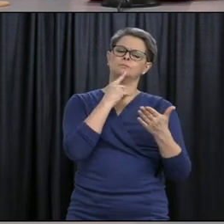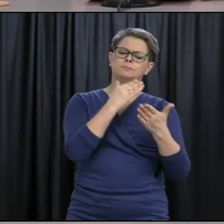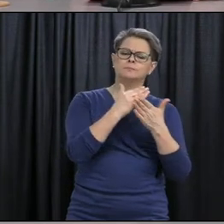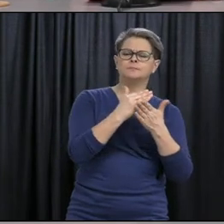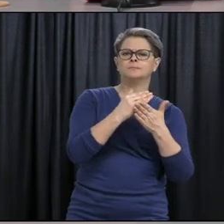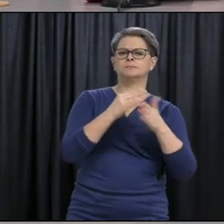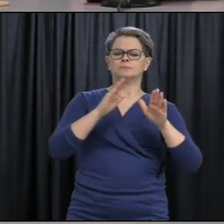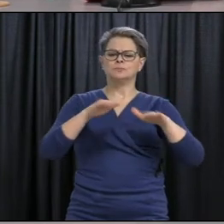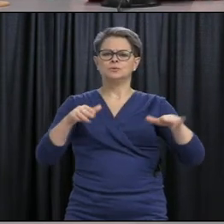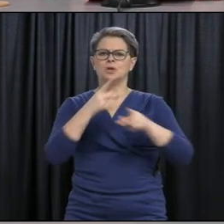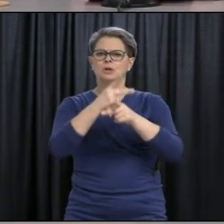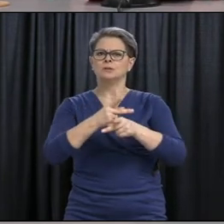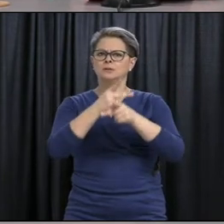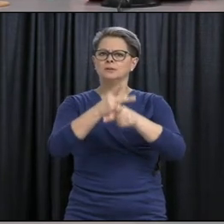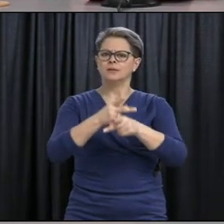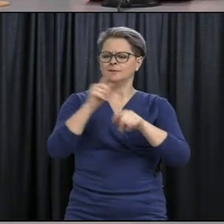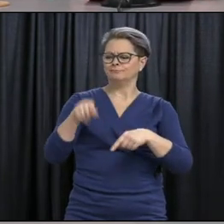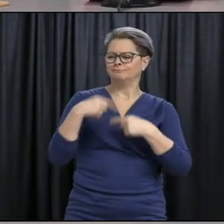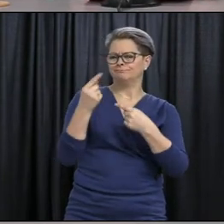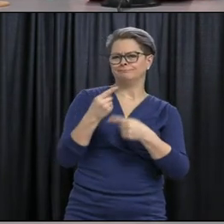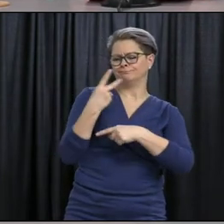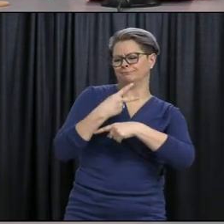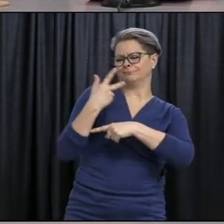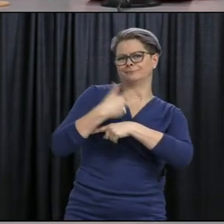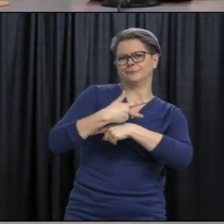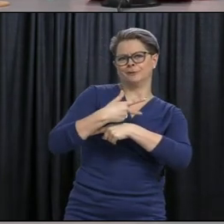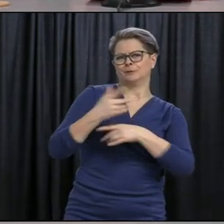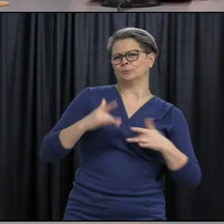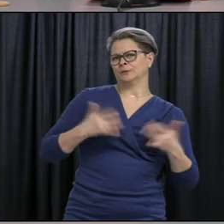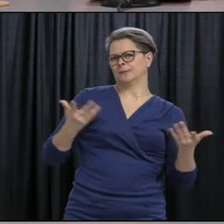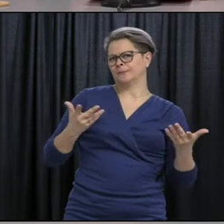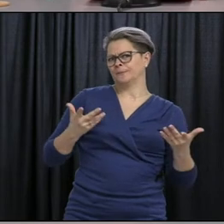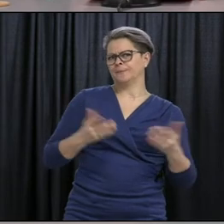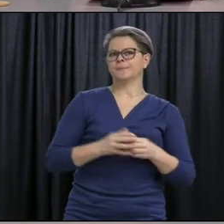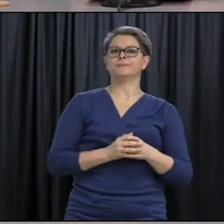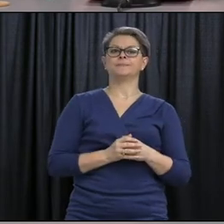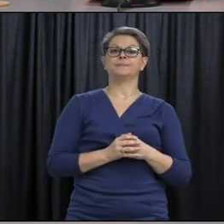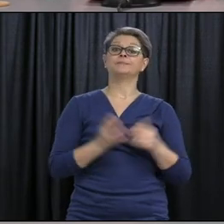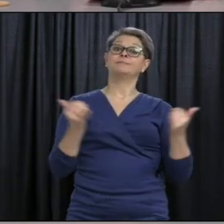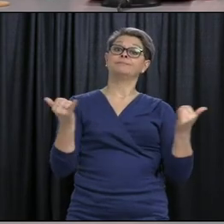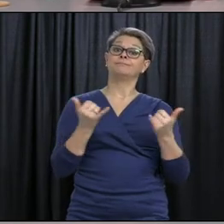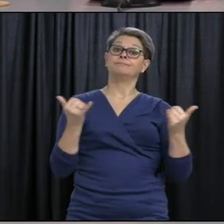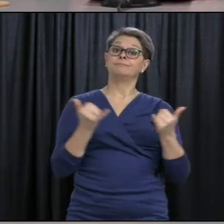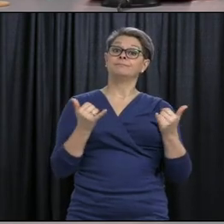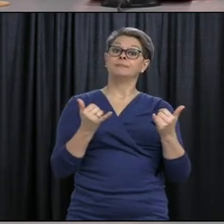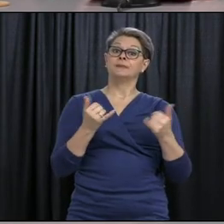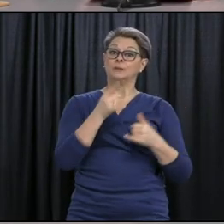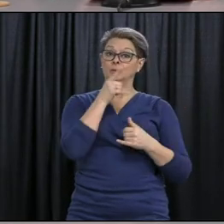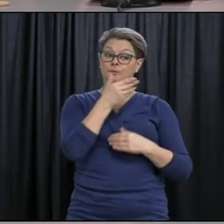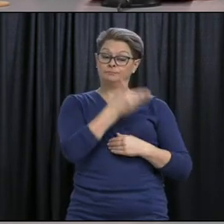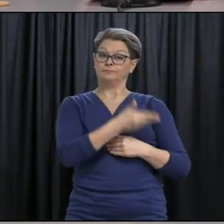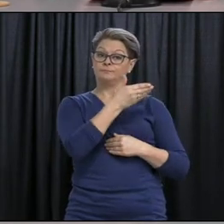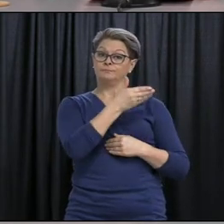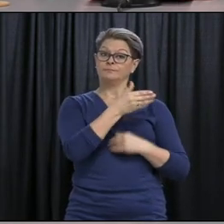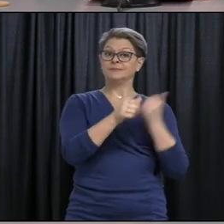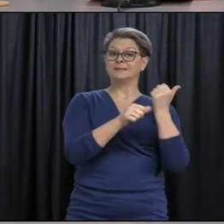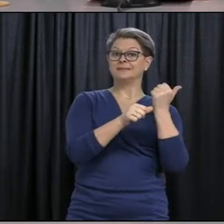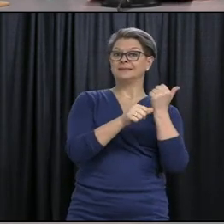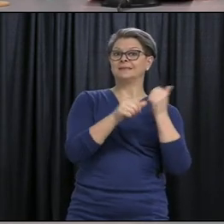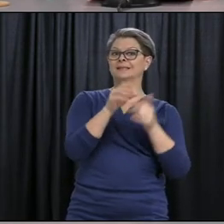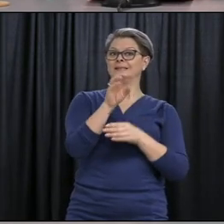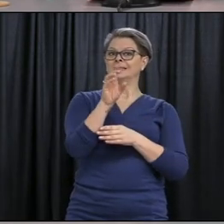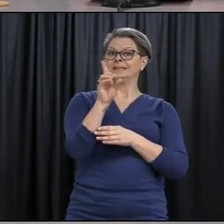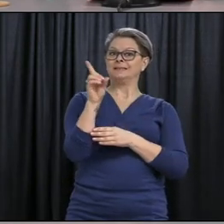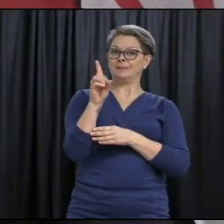childcare over the past few days. I am joined today by Mr. Brian Evans, Assistant Deputy Minister